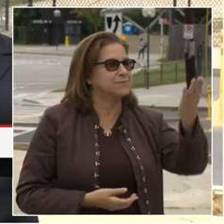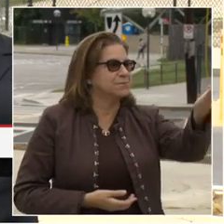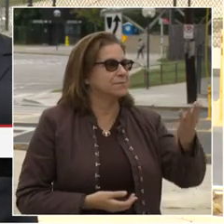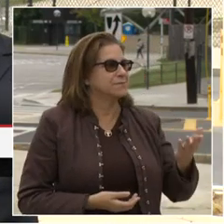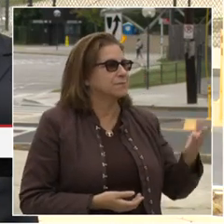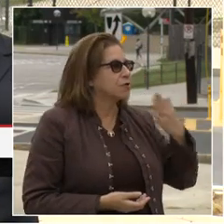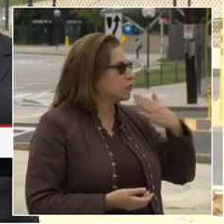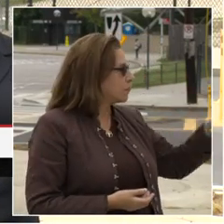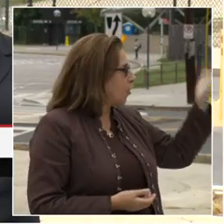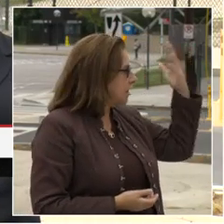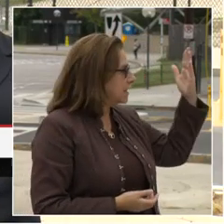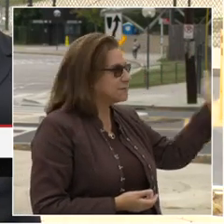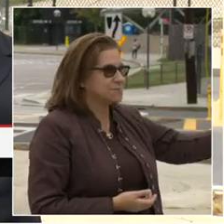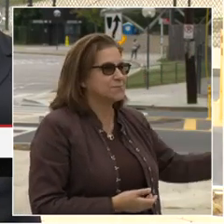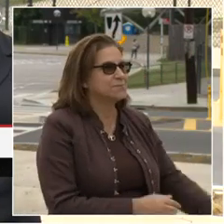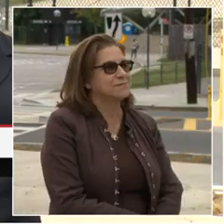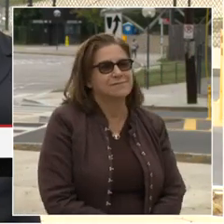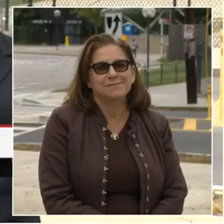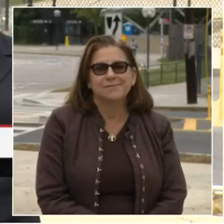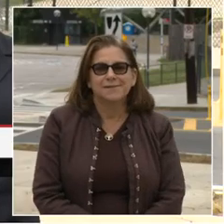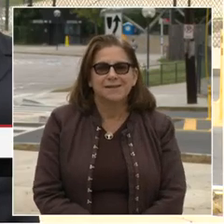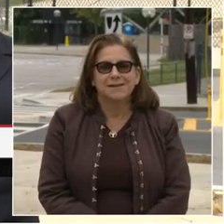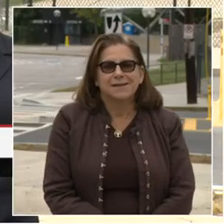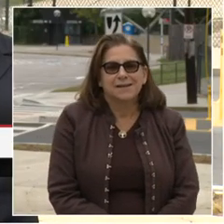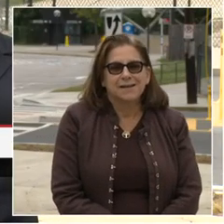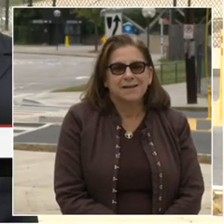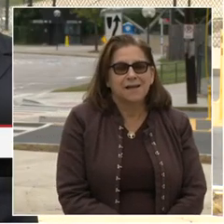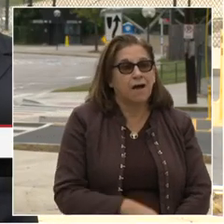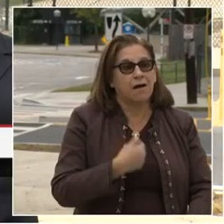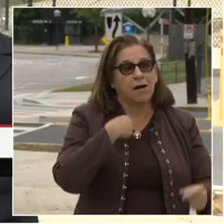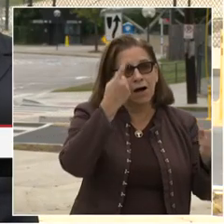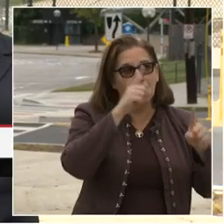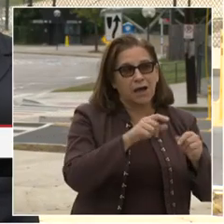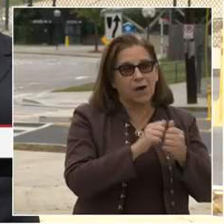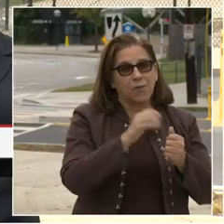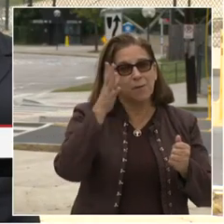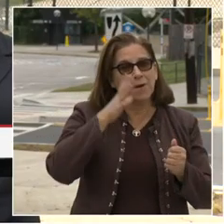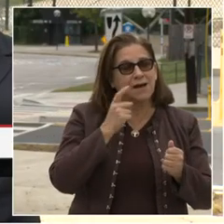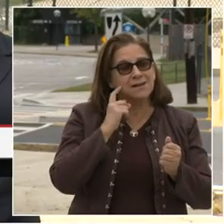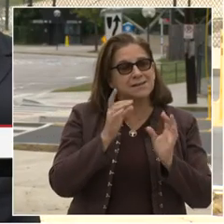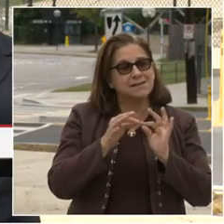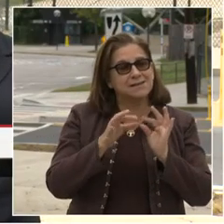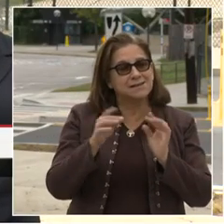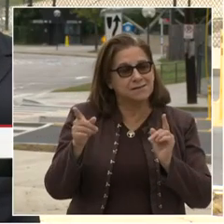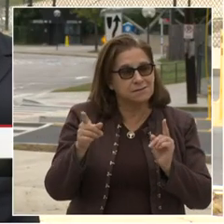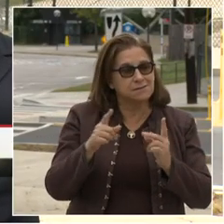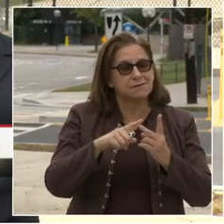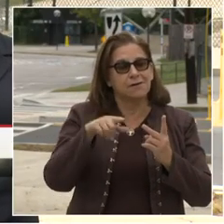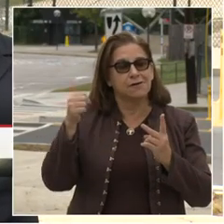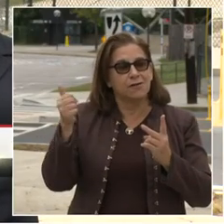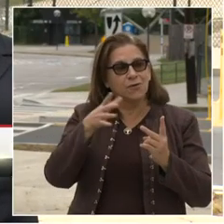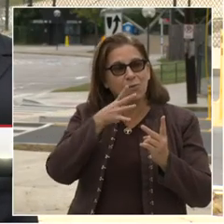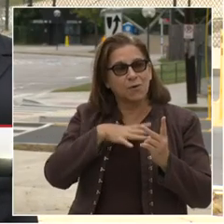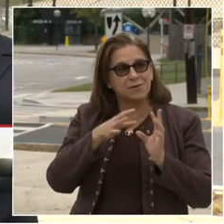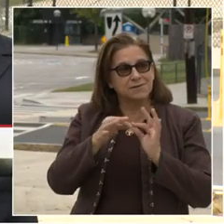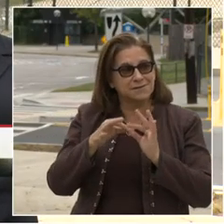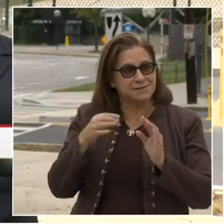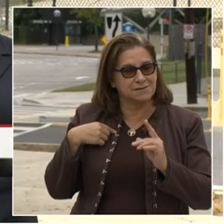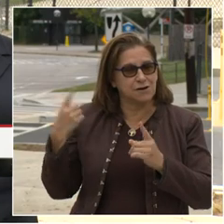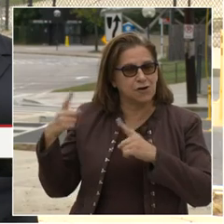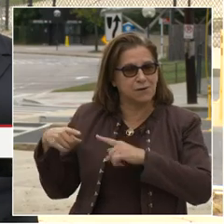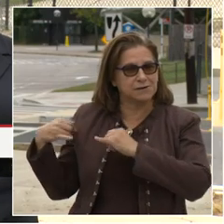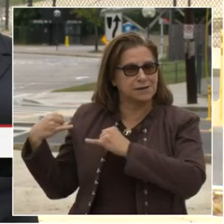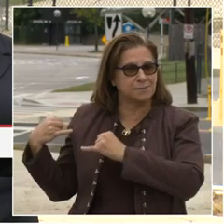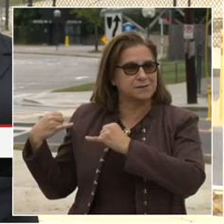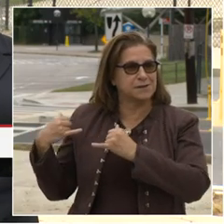I appreciate what one of the constituents definitely talked about, what we've experienced here in Deanwood in terms of the amount of paperwork that DDOT is